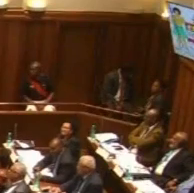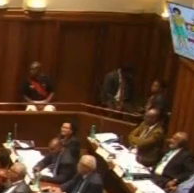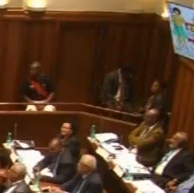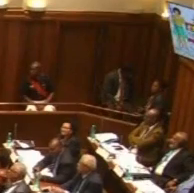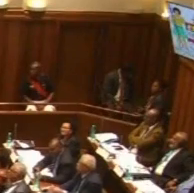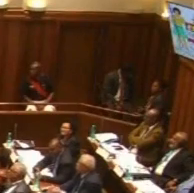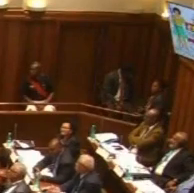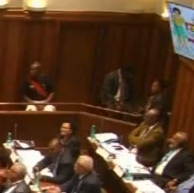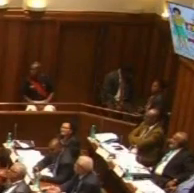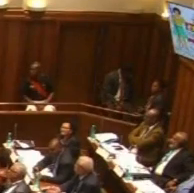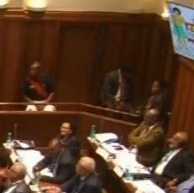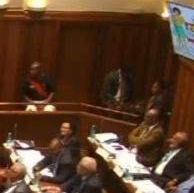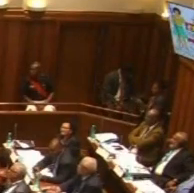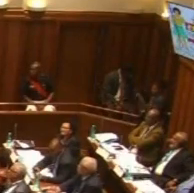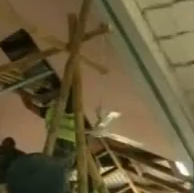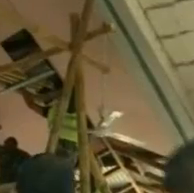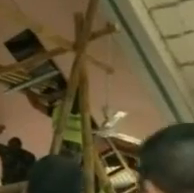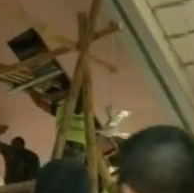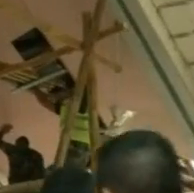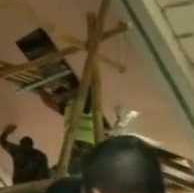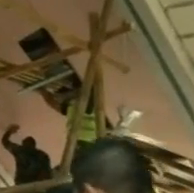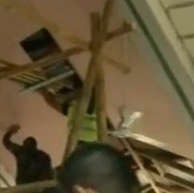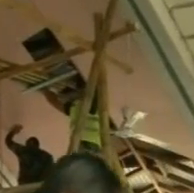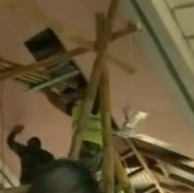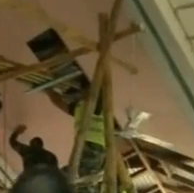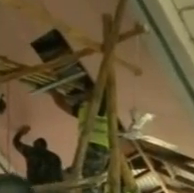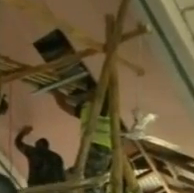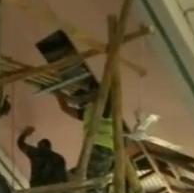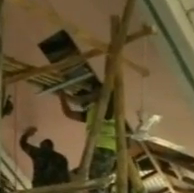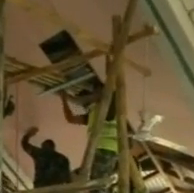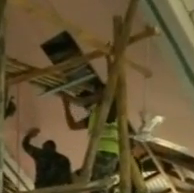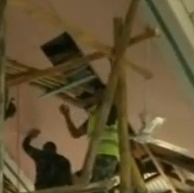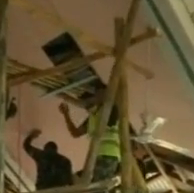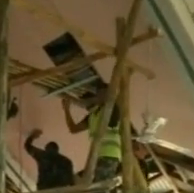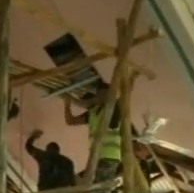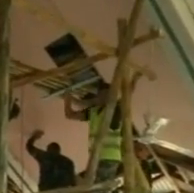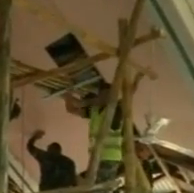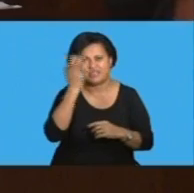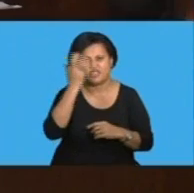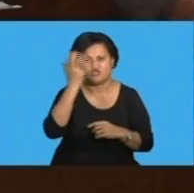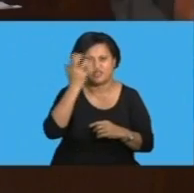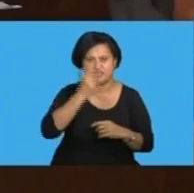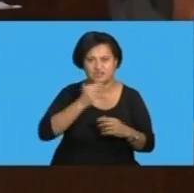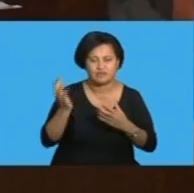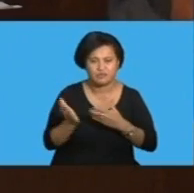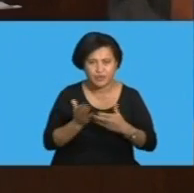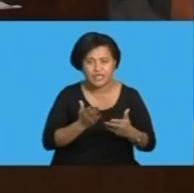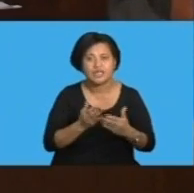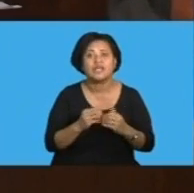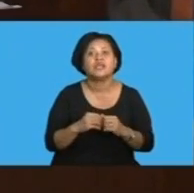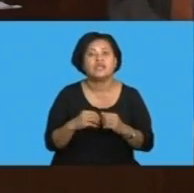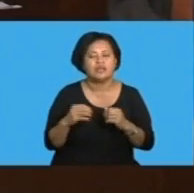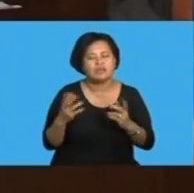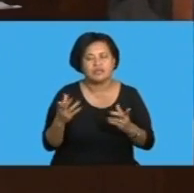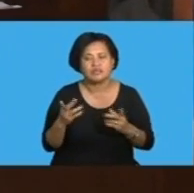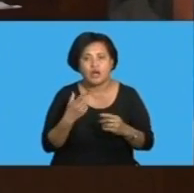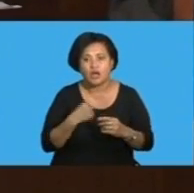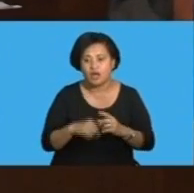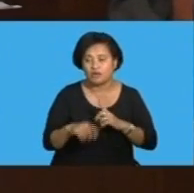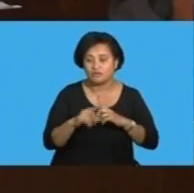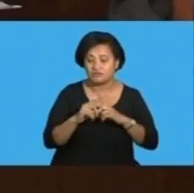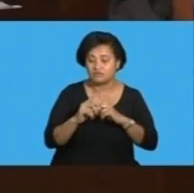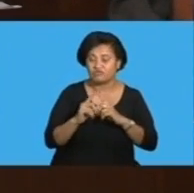Indonesian government did not take heed of Fiji's Construction Implementation Unit's recommendation. Following the reconstruction by